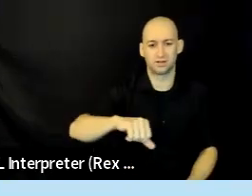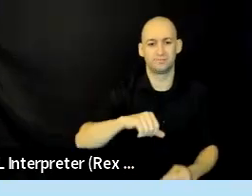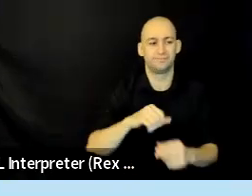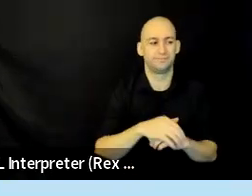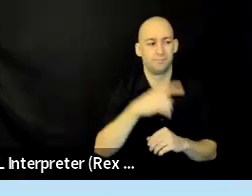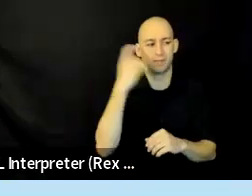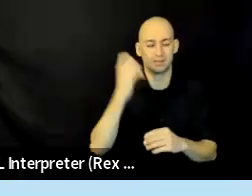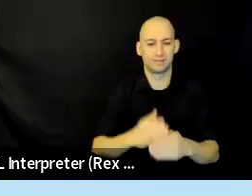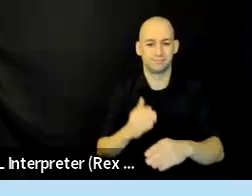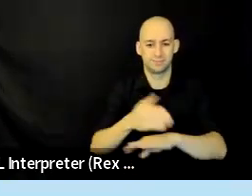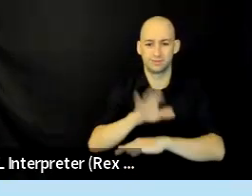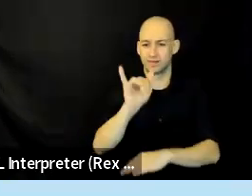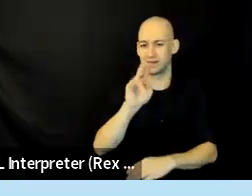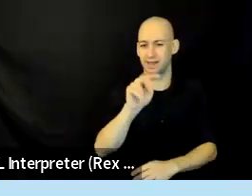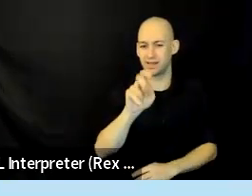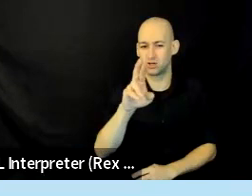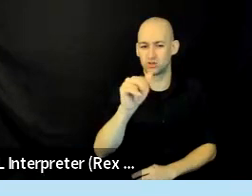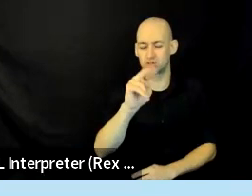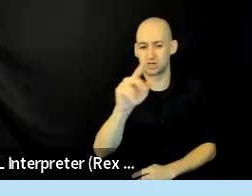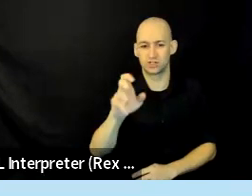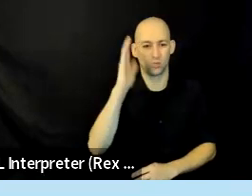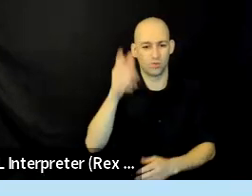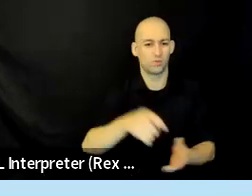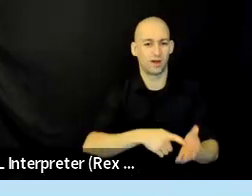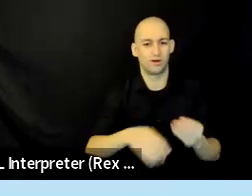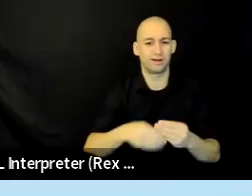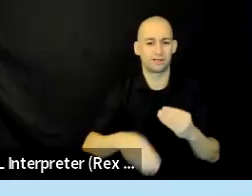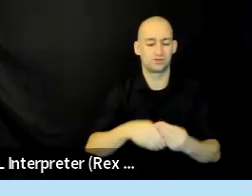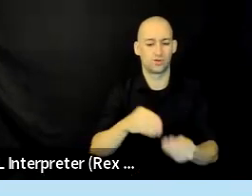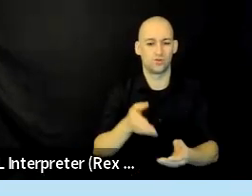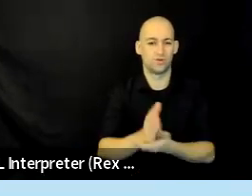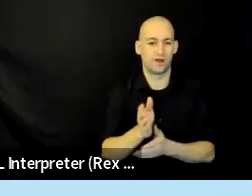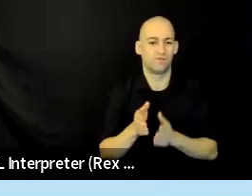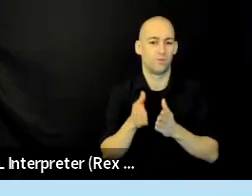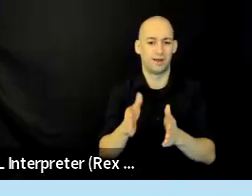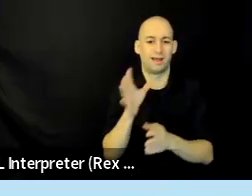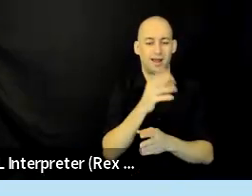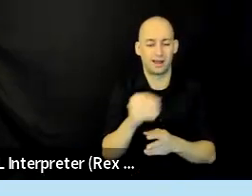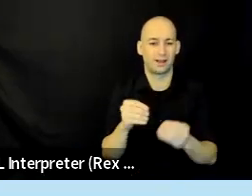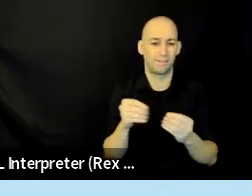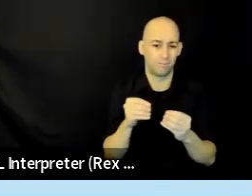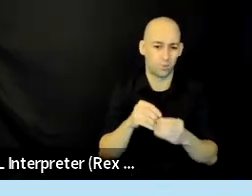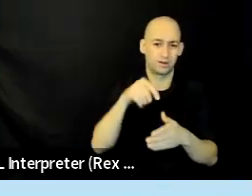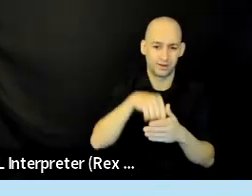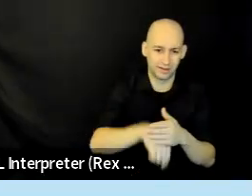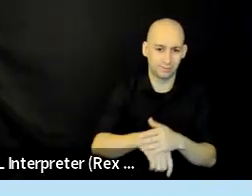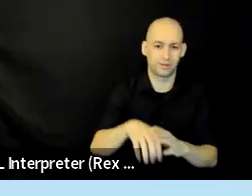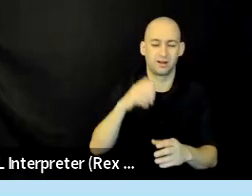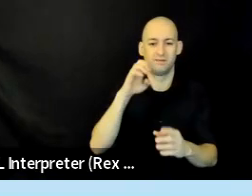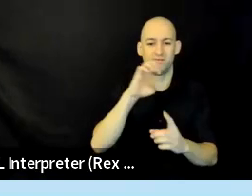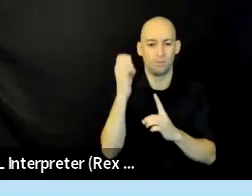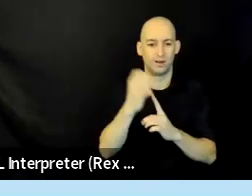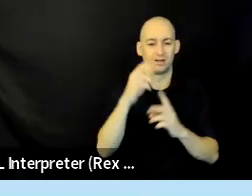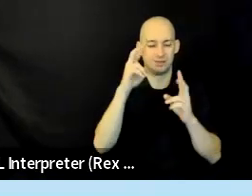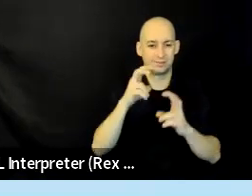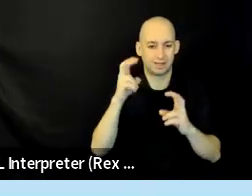an interchange will require additional right-of-way and extensive environmental studies that could take years to complete, but